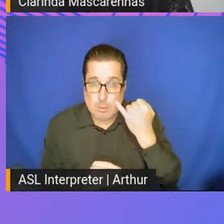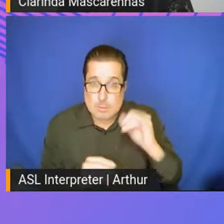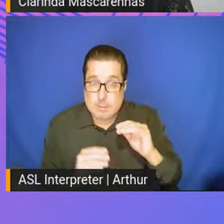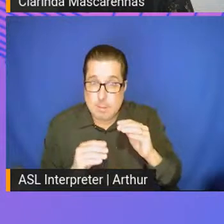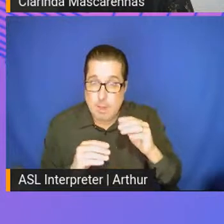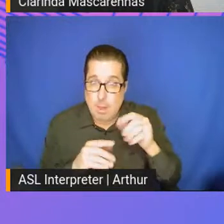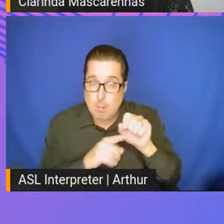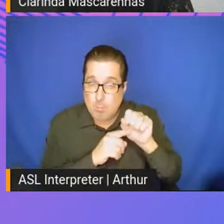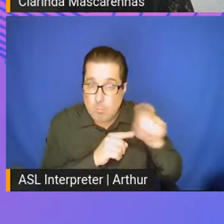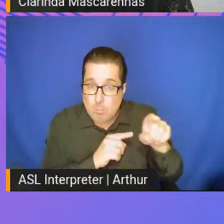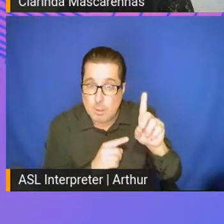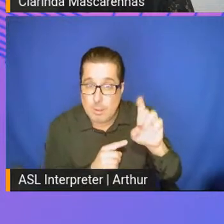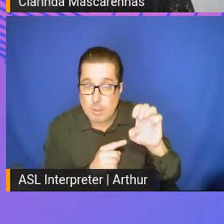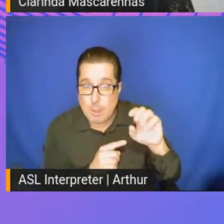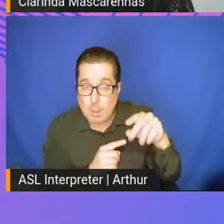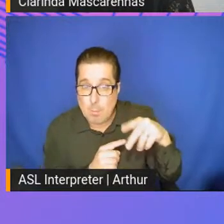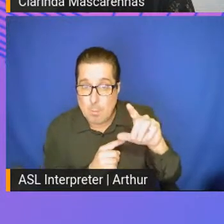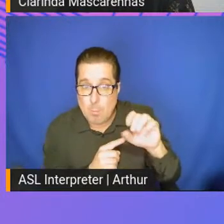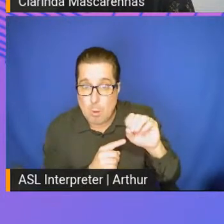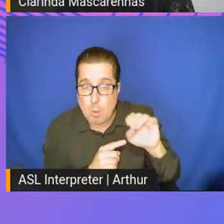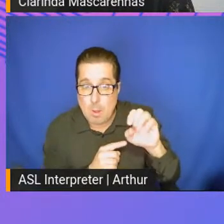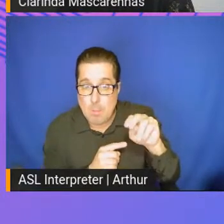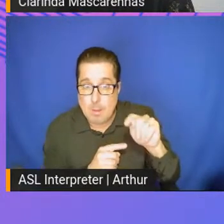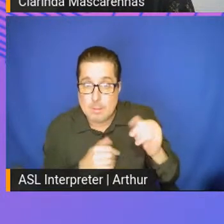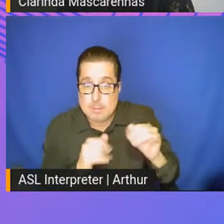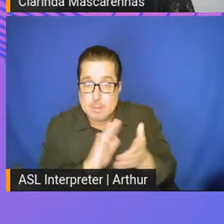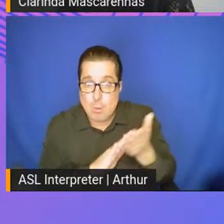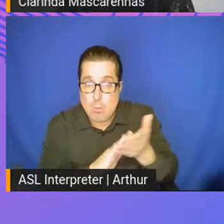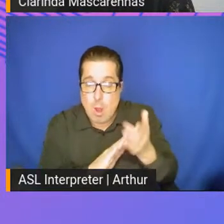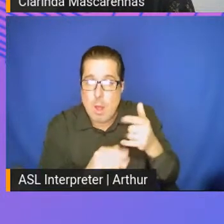deployment. Yeah, it is still running.